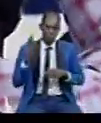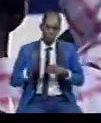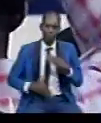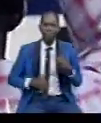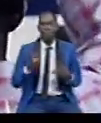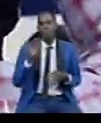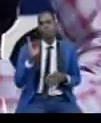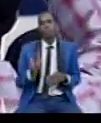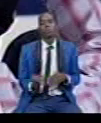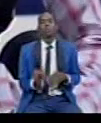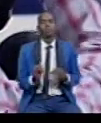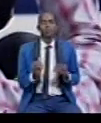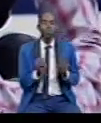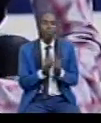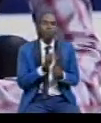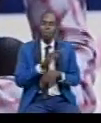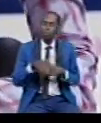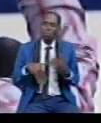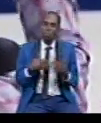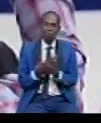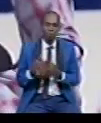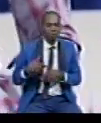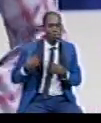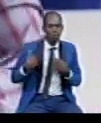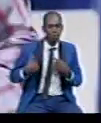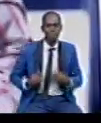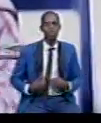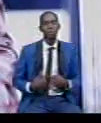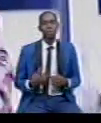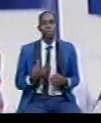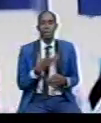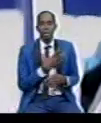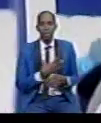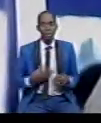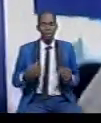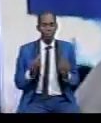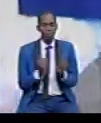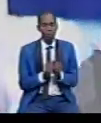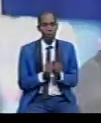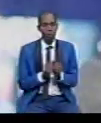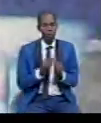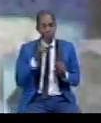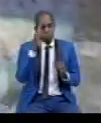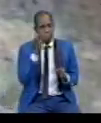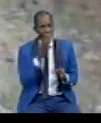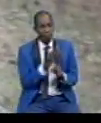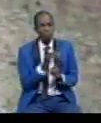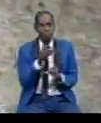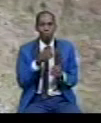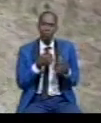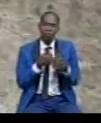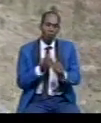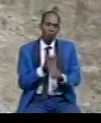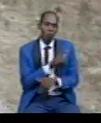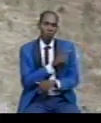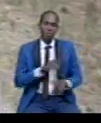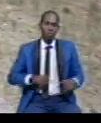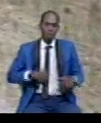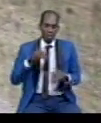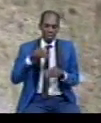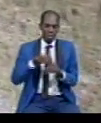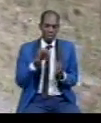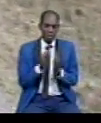sincerely, and with faith, you'll follow the Lord in the narrow path